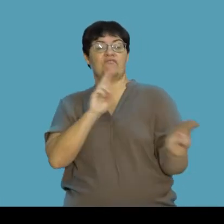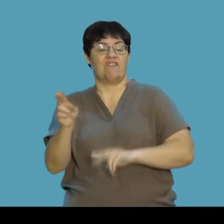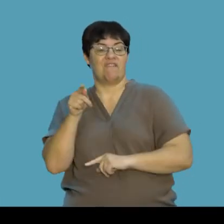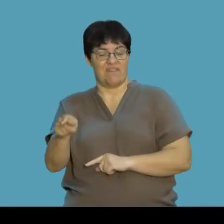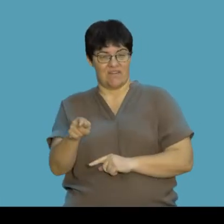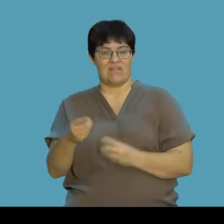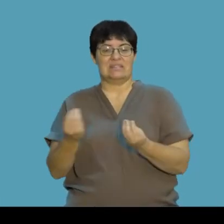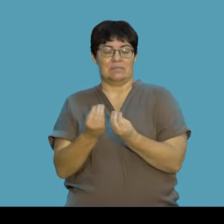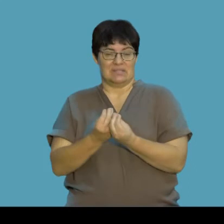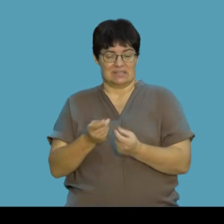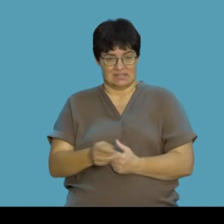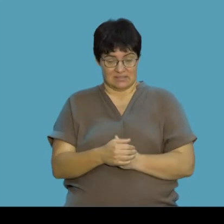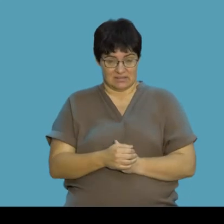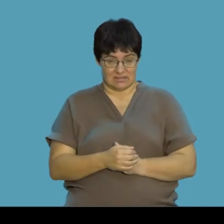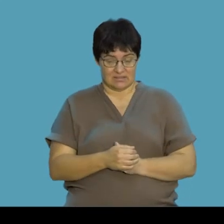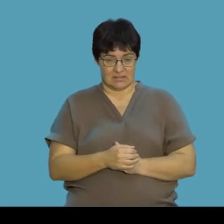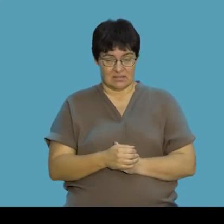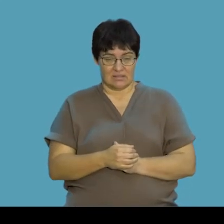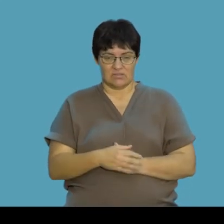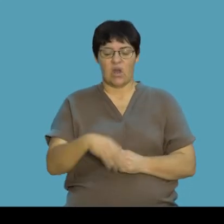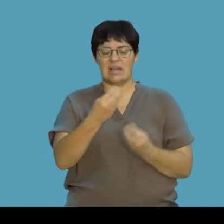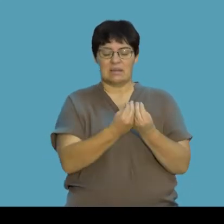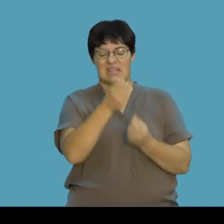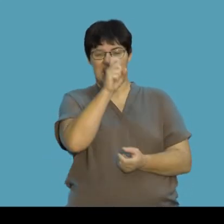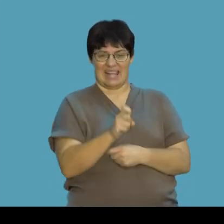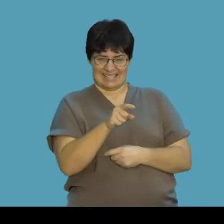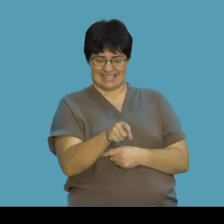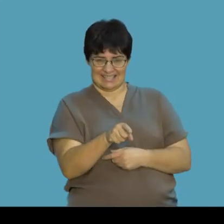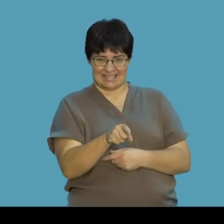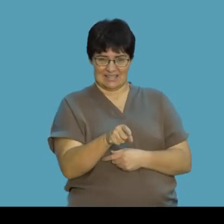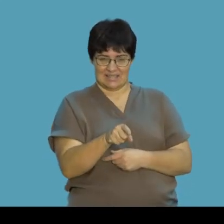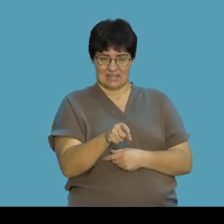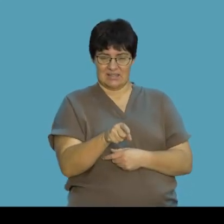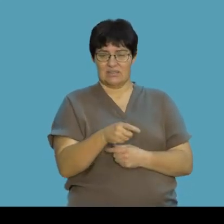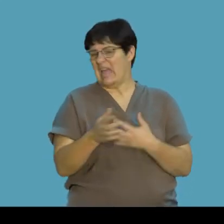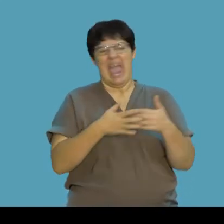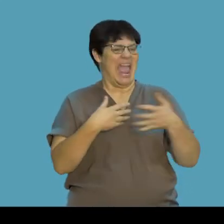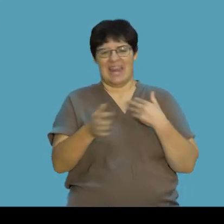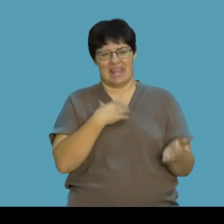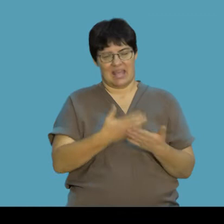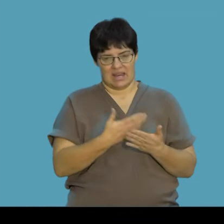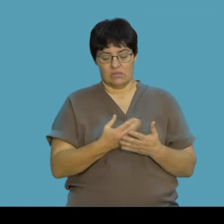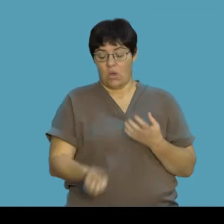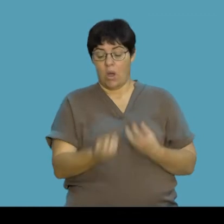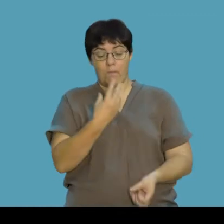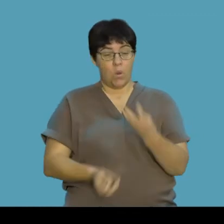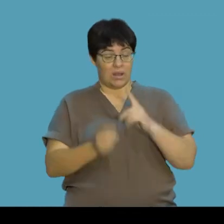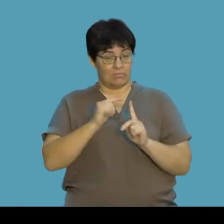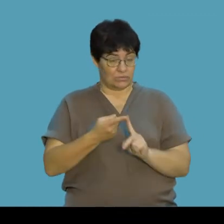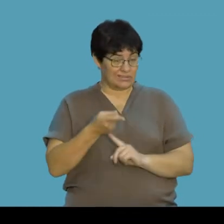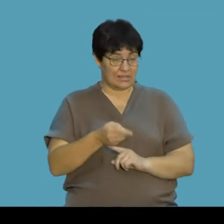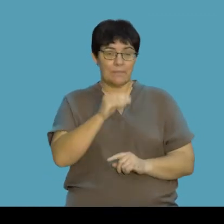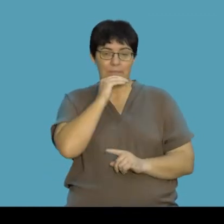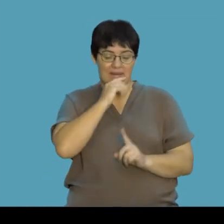to a specific substance. So I've used substance X as an example, and it can be anything. So boiling point of a substance is